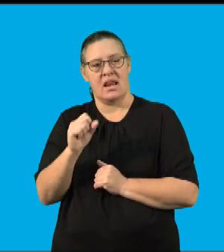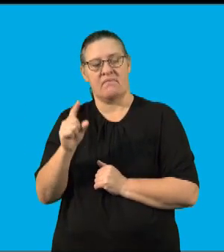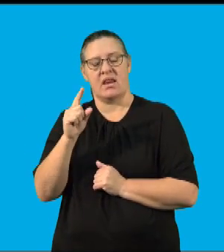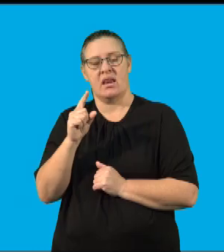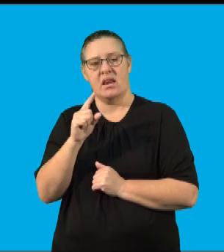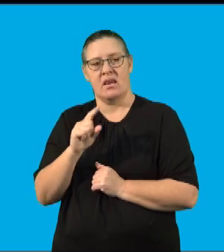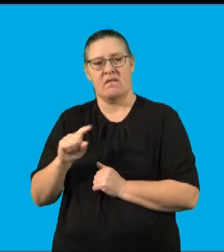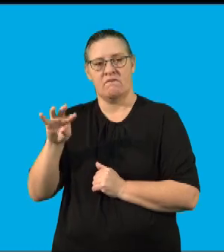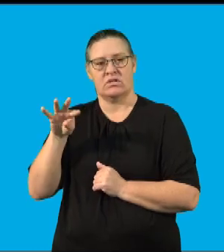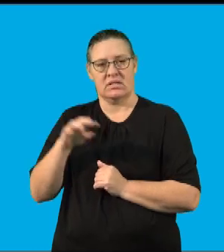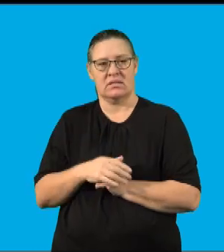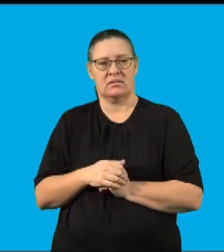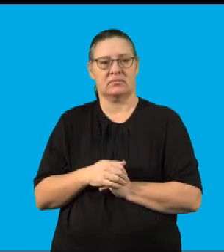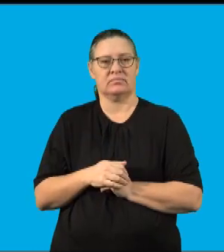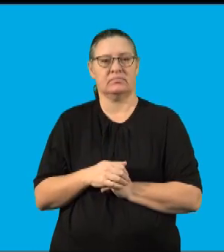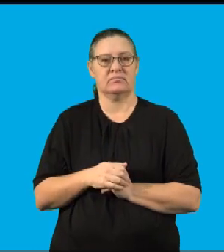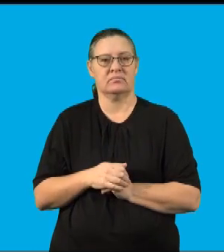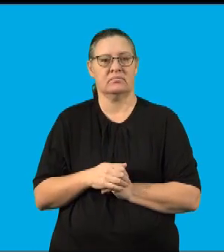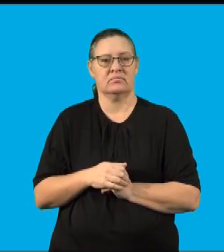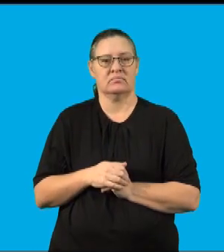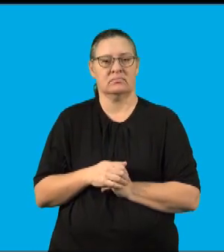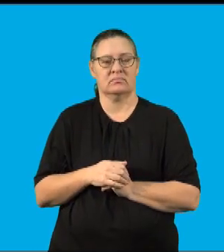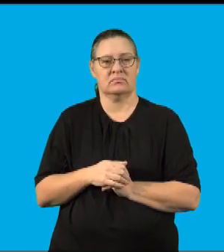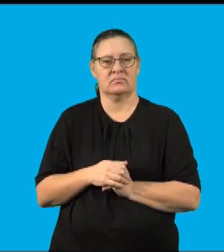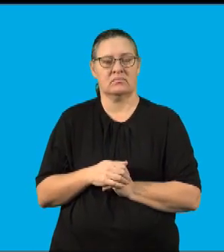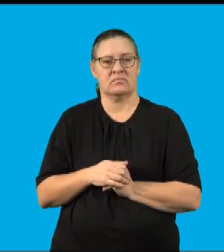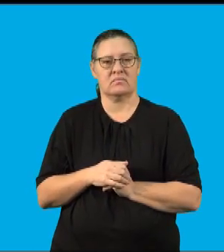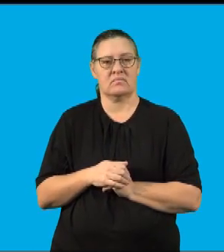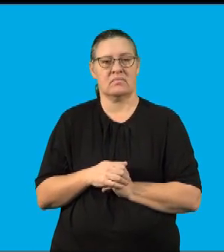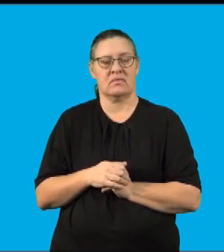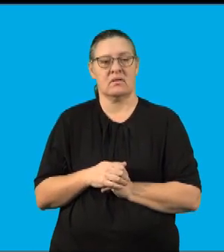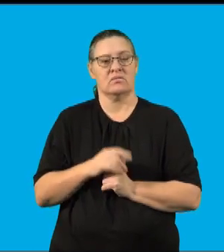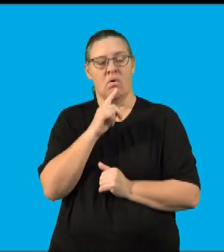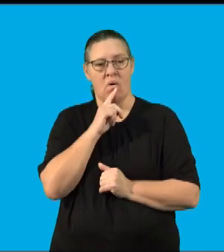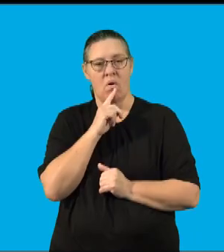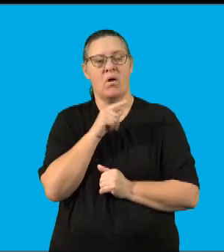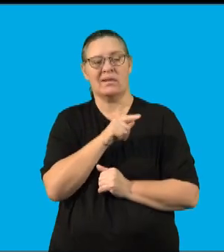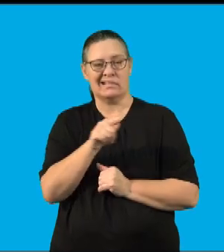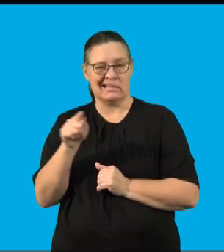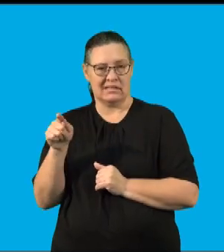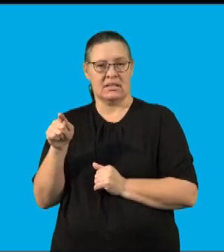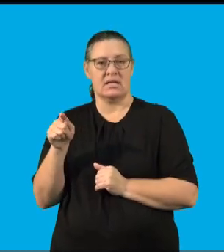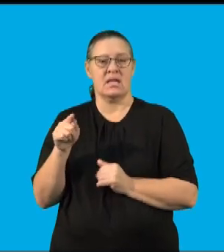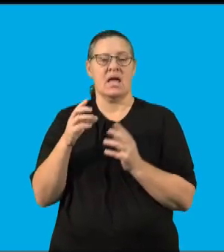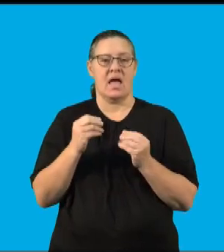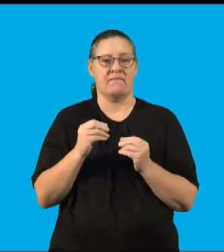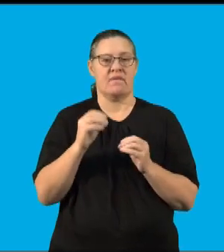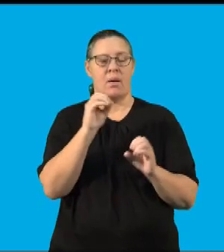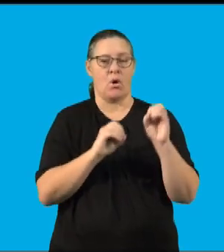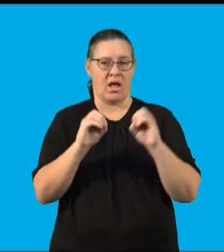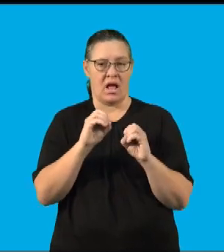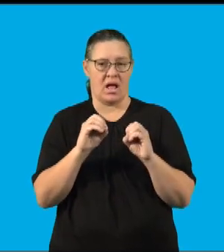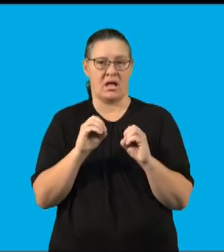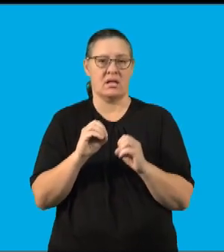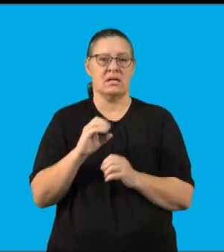9, 11, and 14. So it's C6H14. So all of these compounds, they have